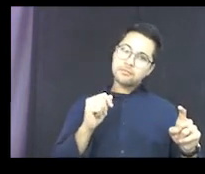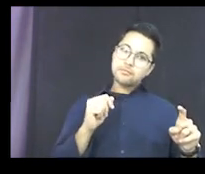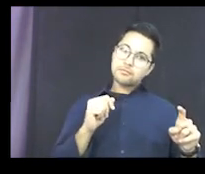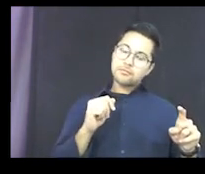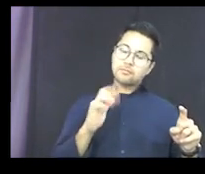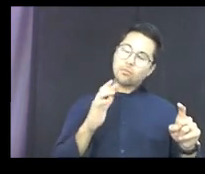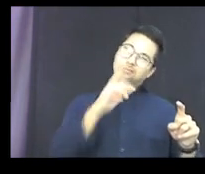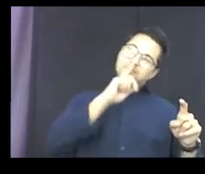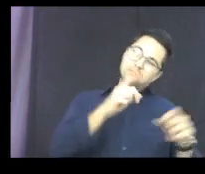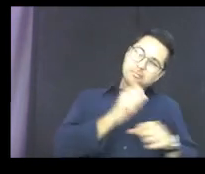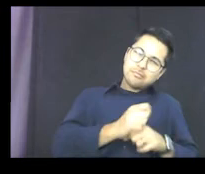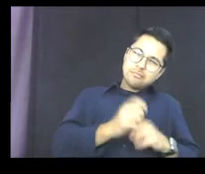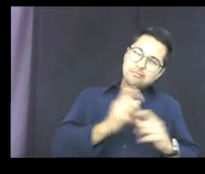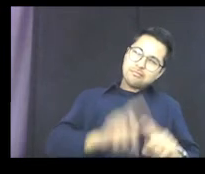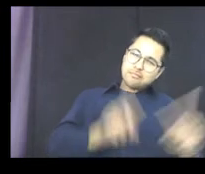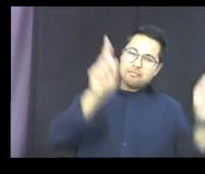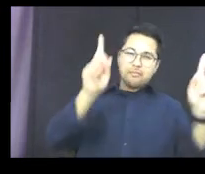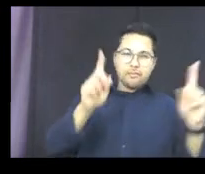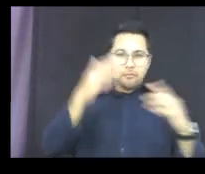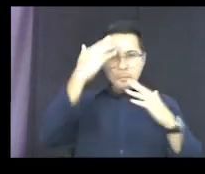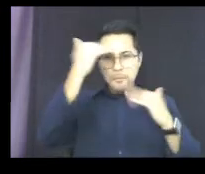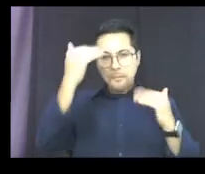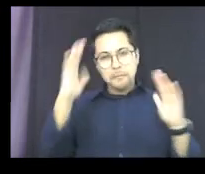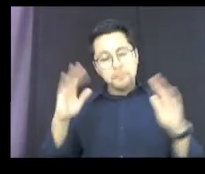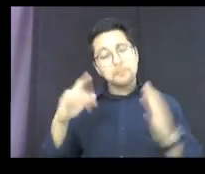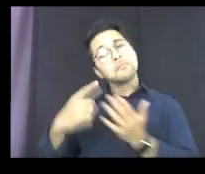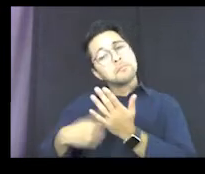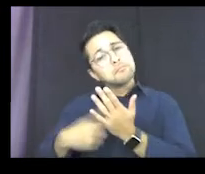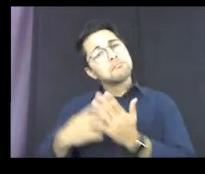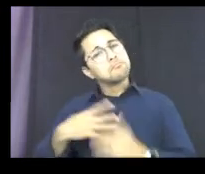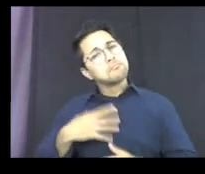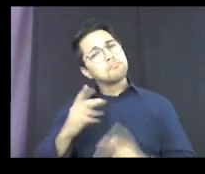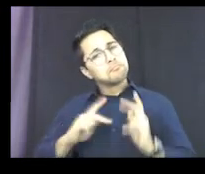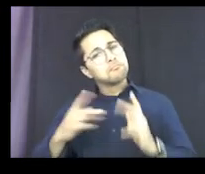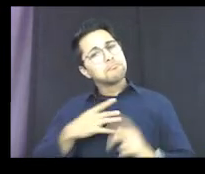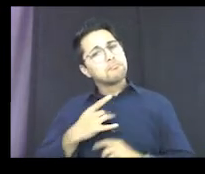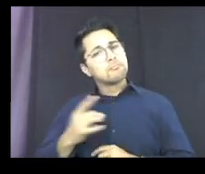they're different. And sometimes people like that,